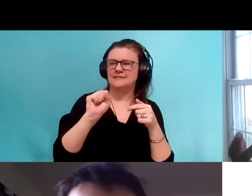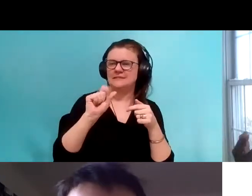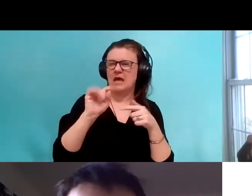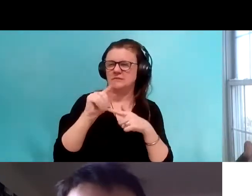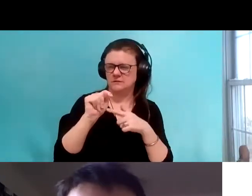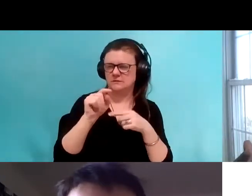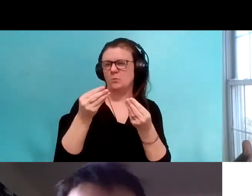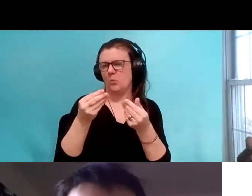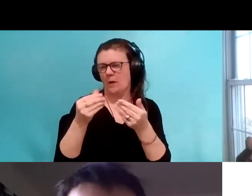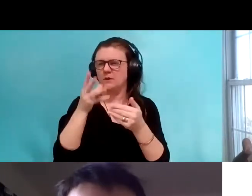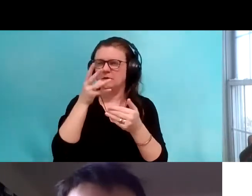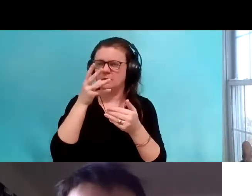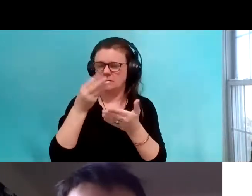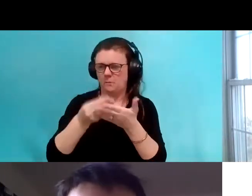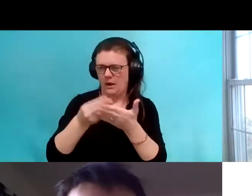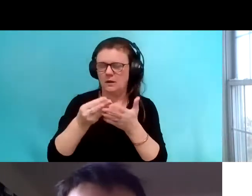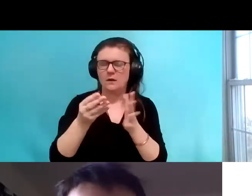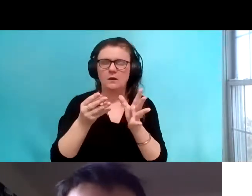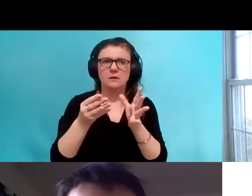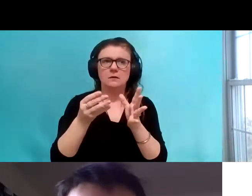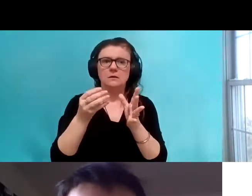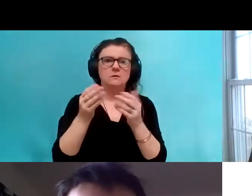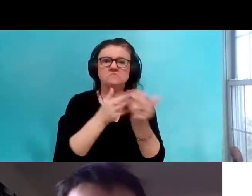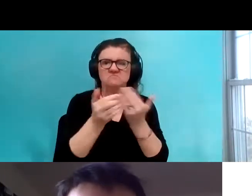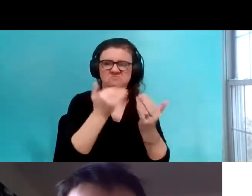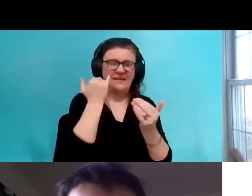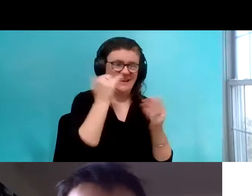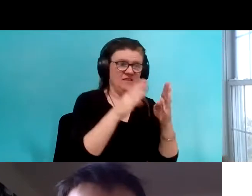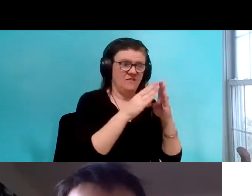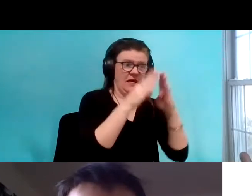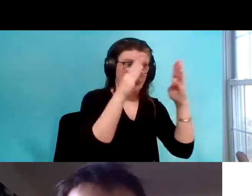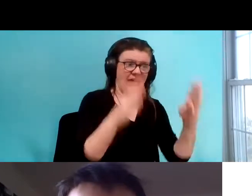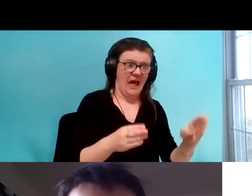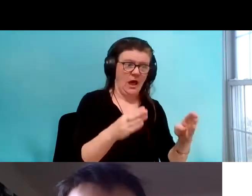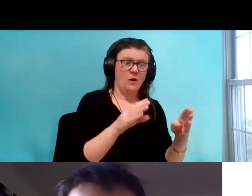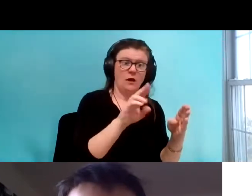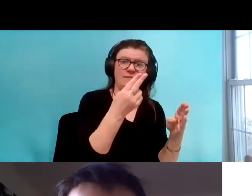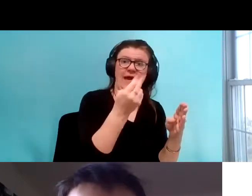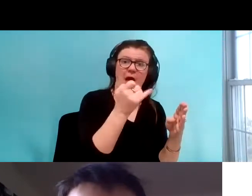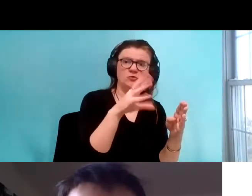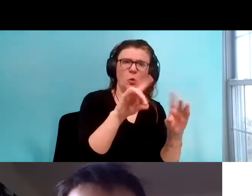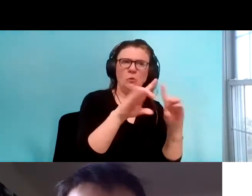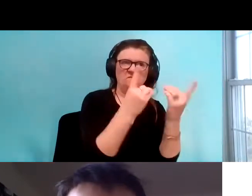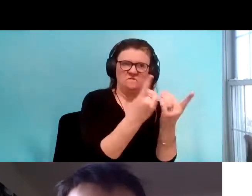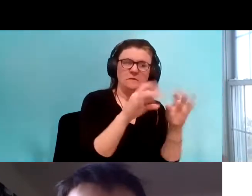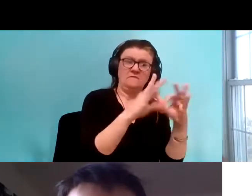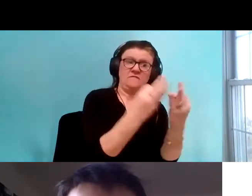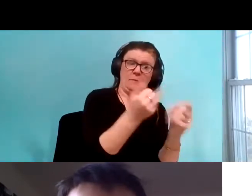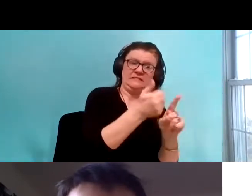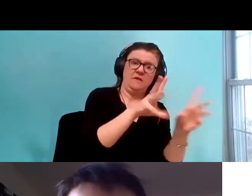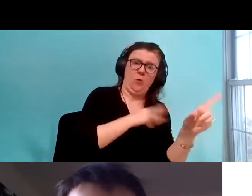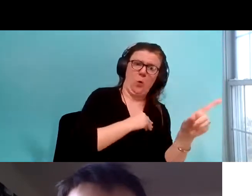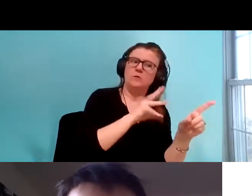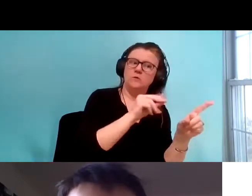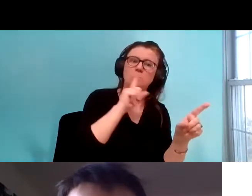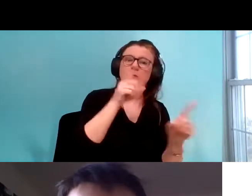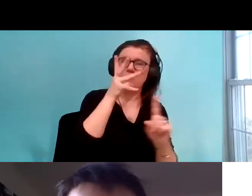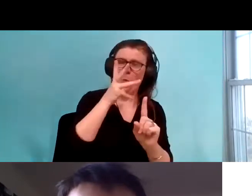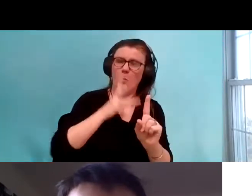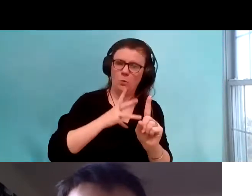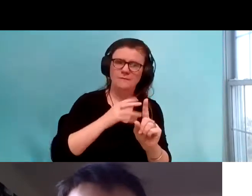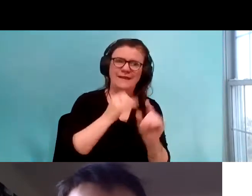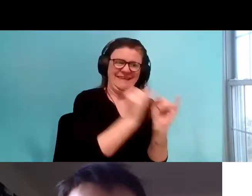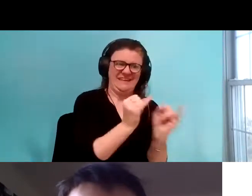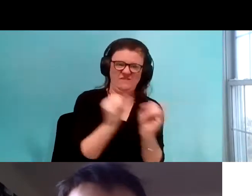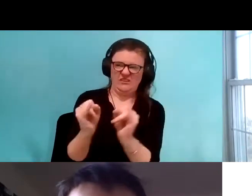a, rather than, whether the household owns any assets, which is usually what is done, looking at it from the perspective of individuals